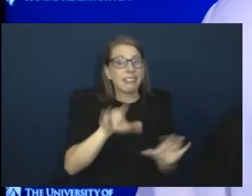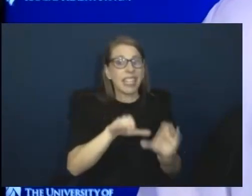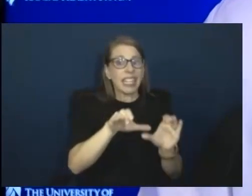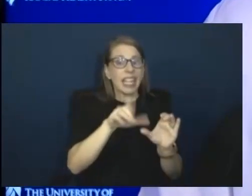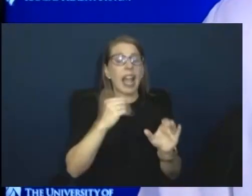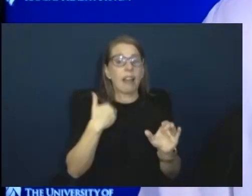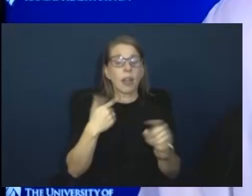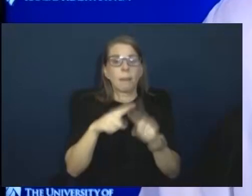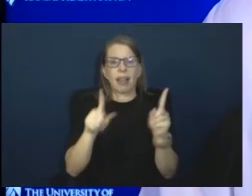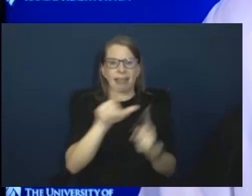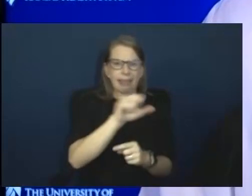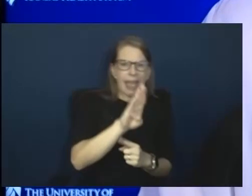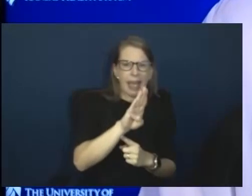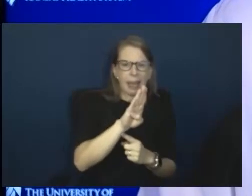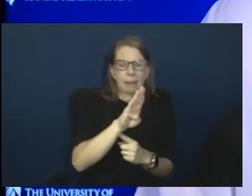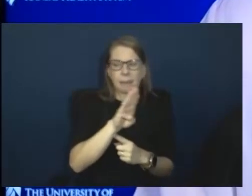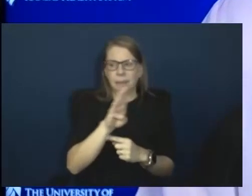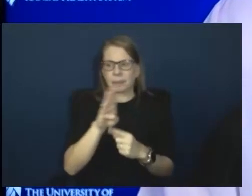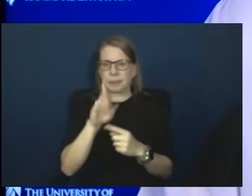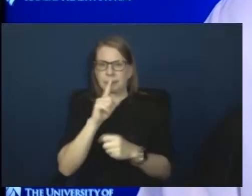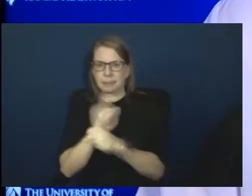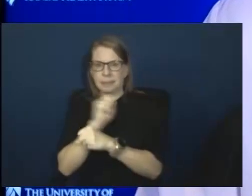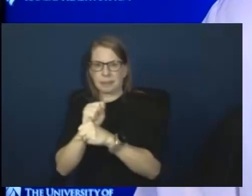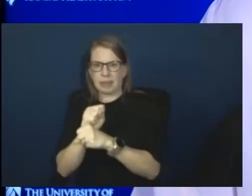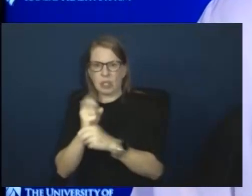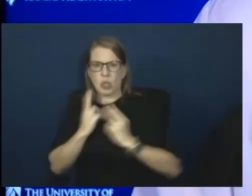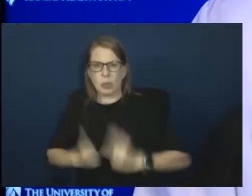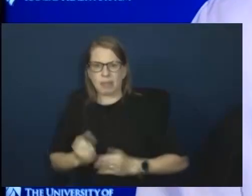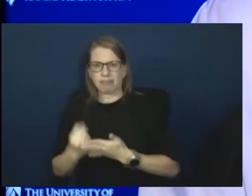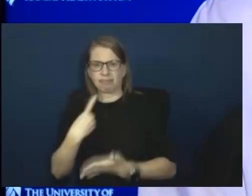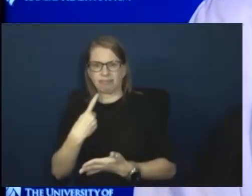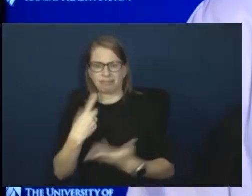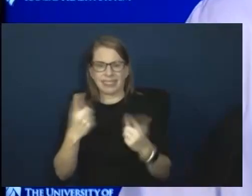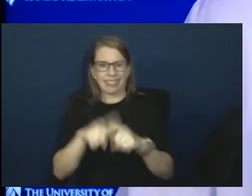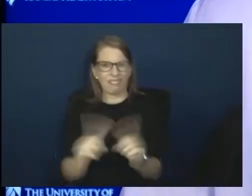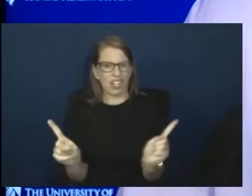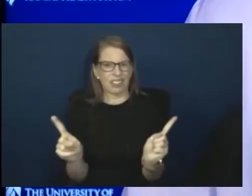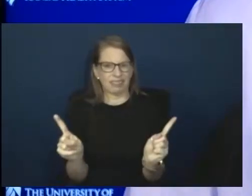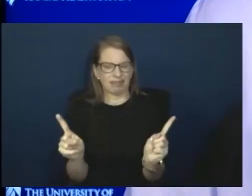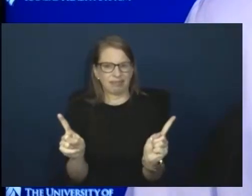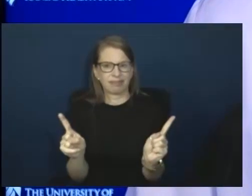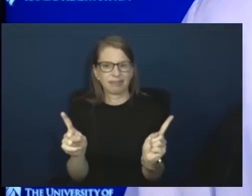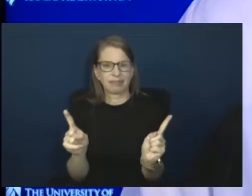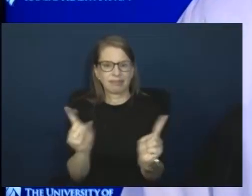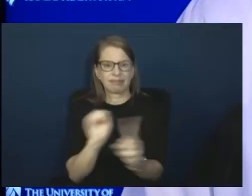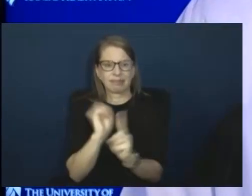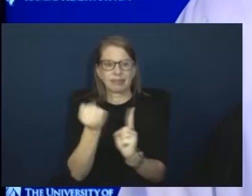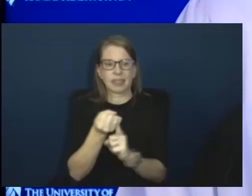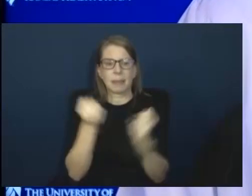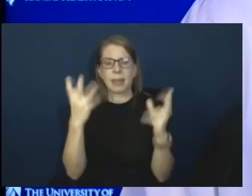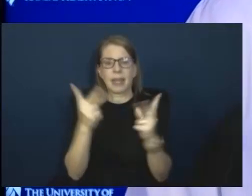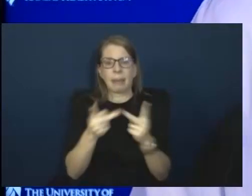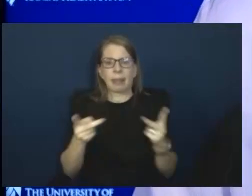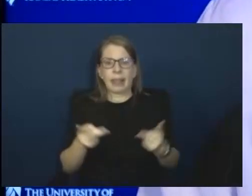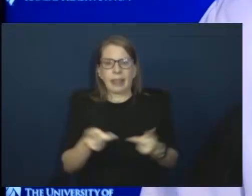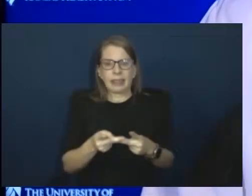lab, and it's one thing to give it to a human. So I think there are a lot of places in that